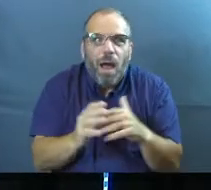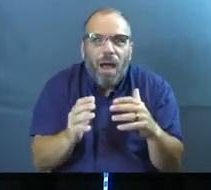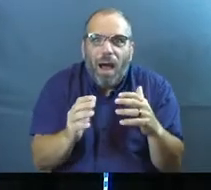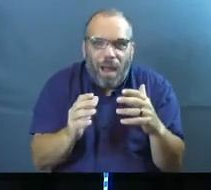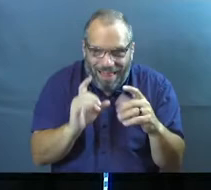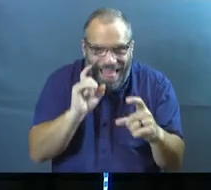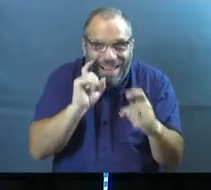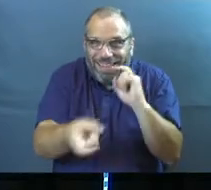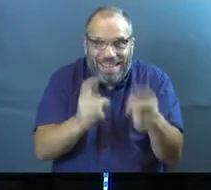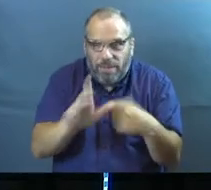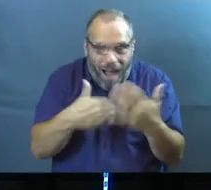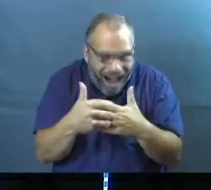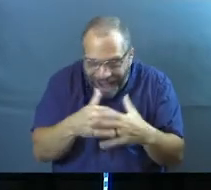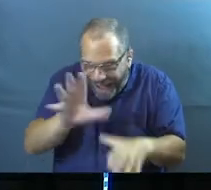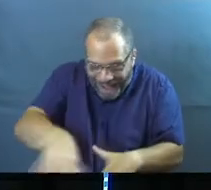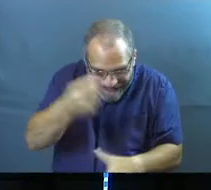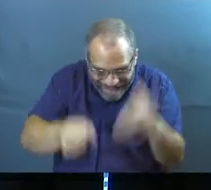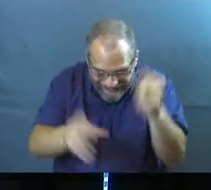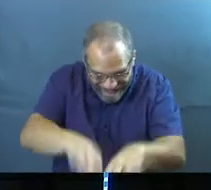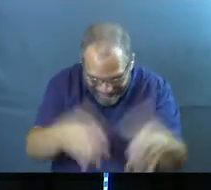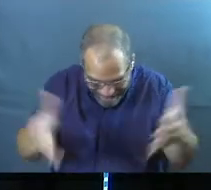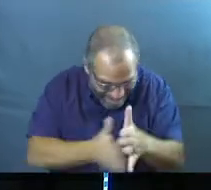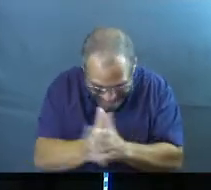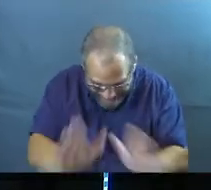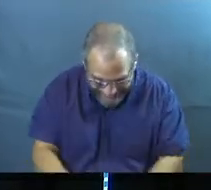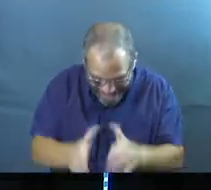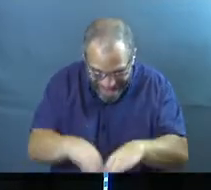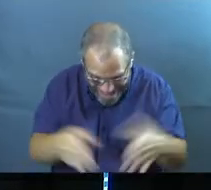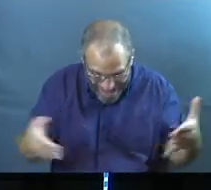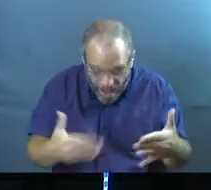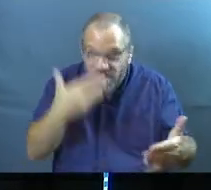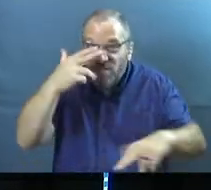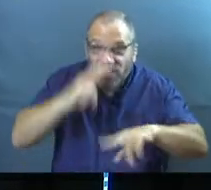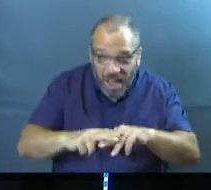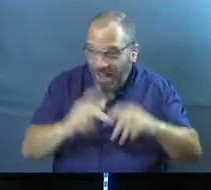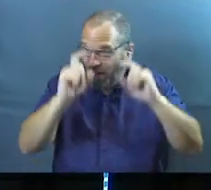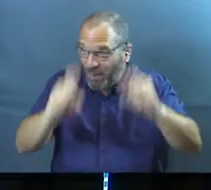you're doing the gifts and everybody's opening their gifts, and gifts are great, and